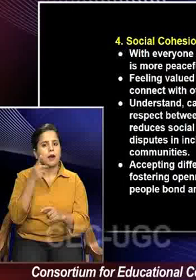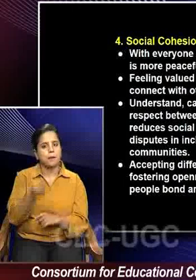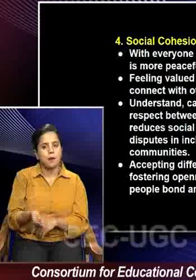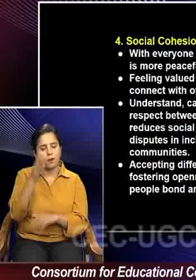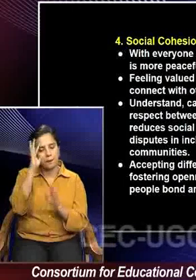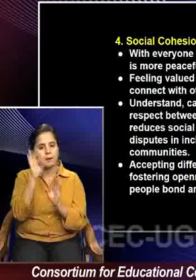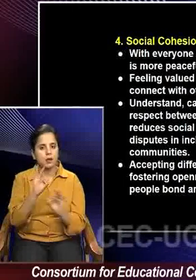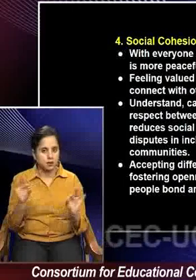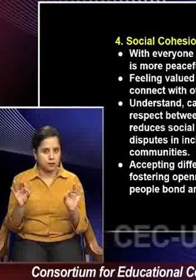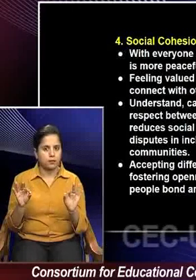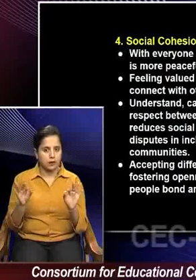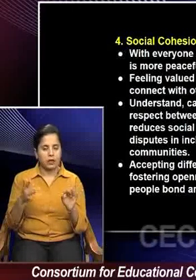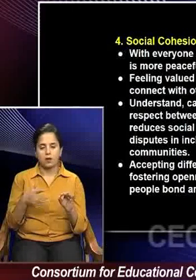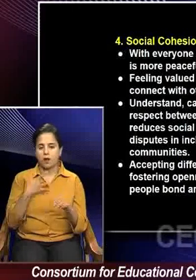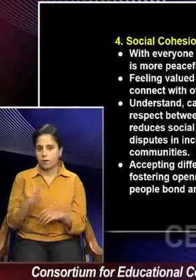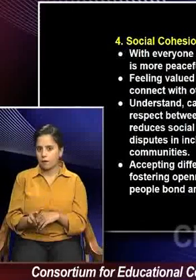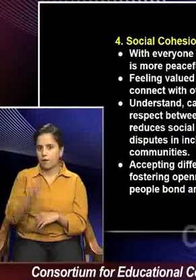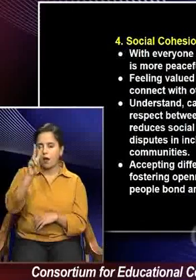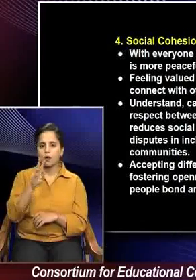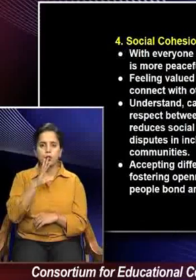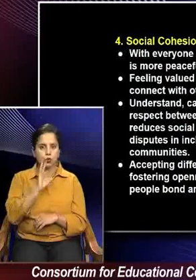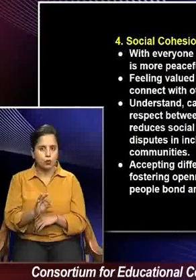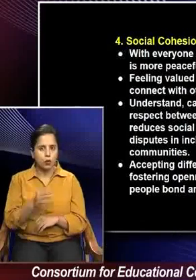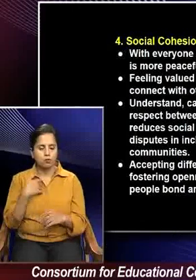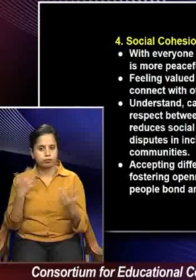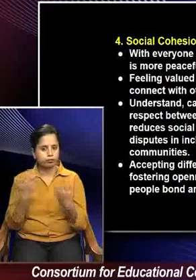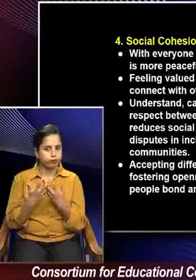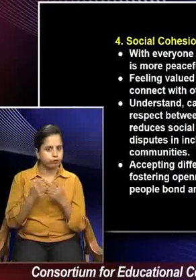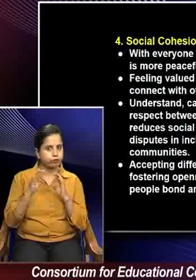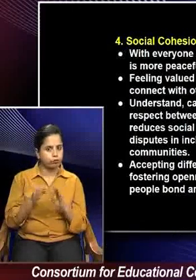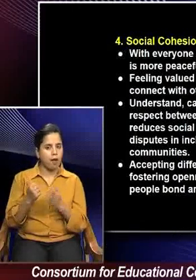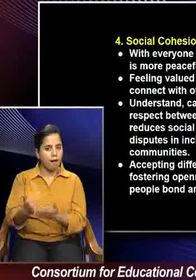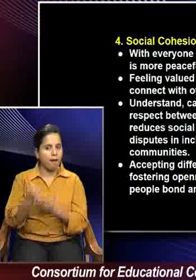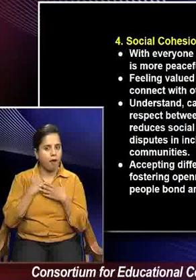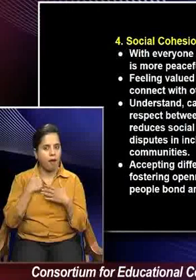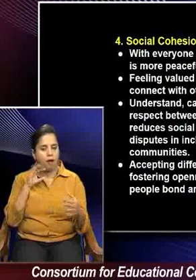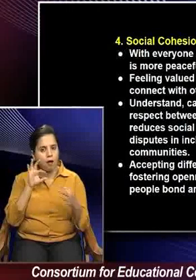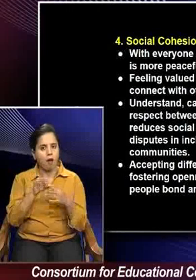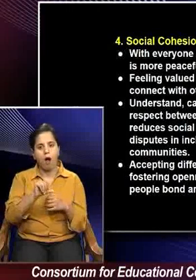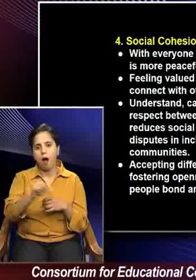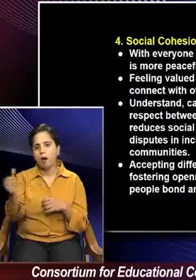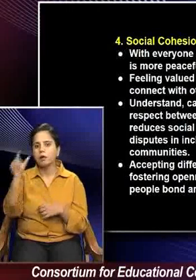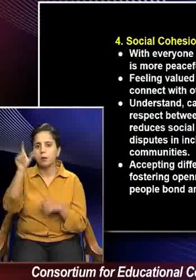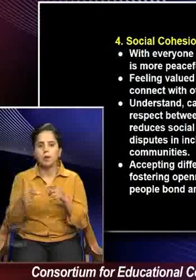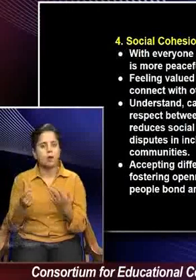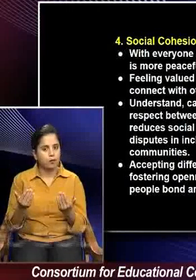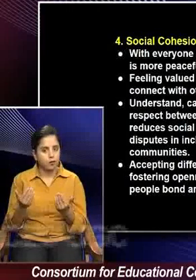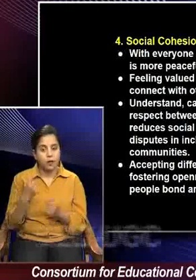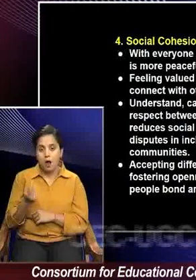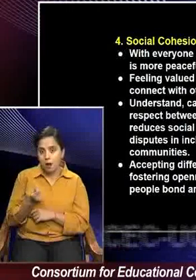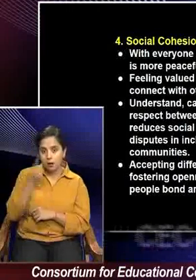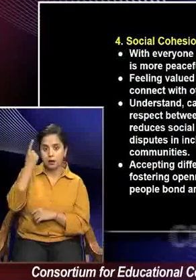peaceful. Feeling valued and fit helps you connect with others.